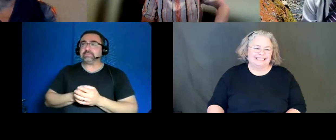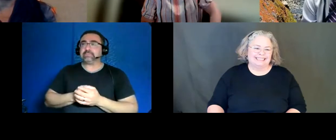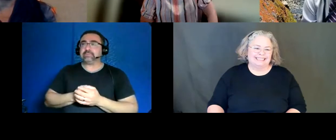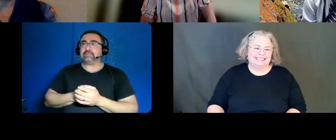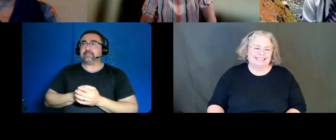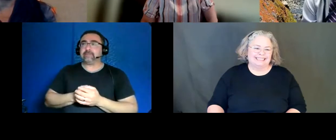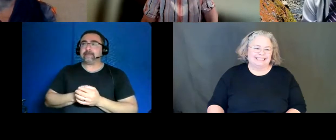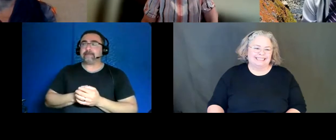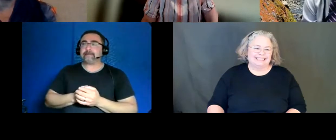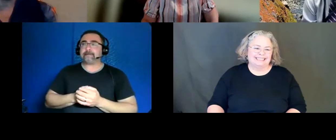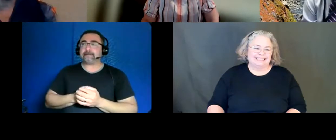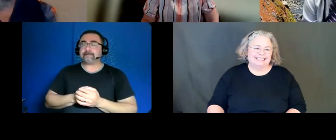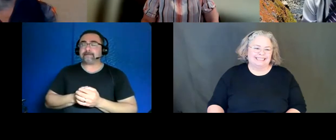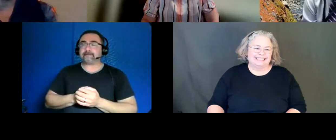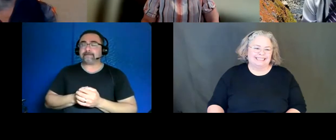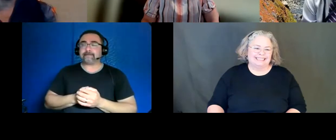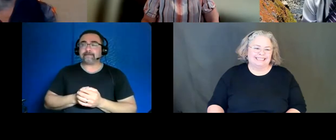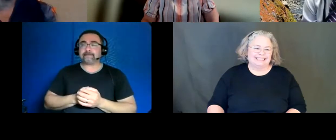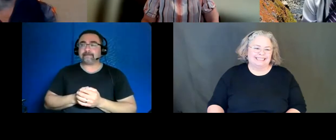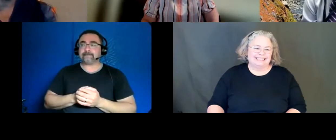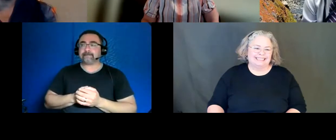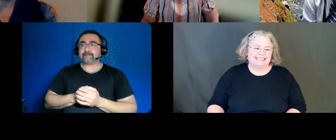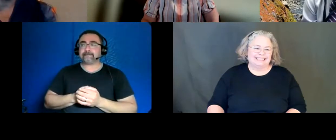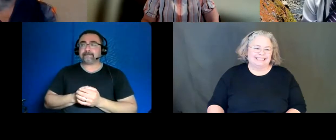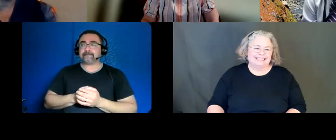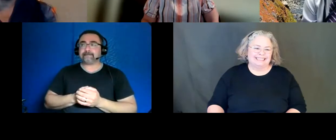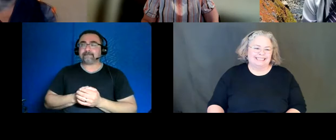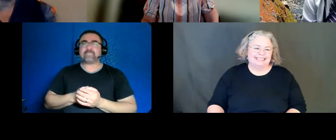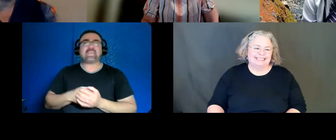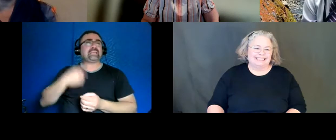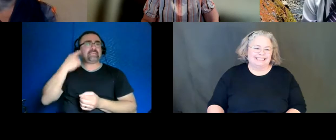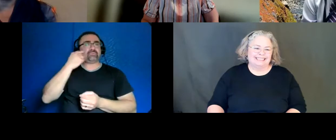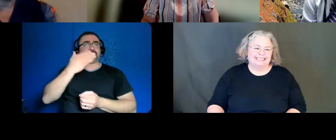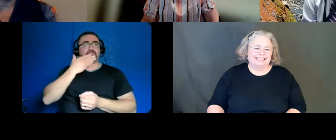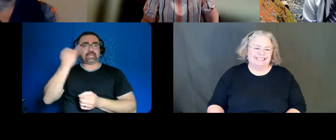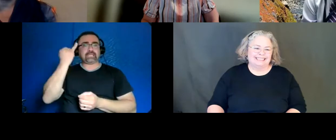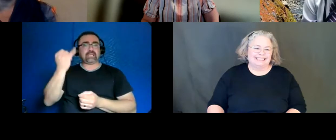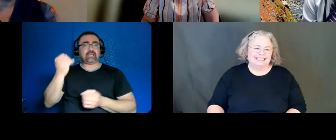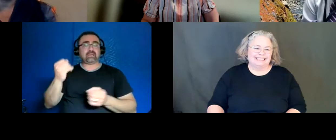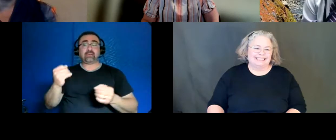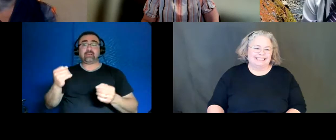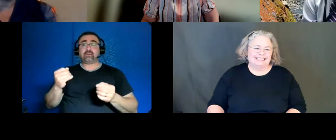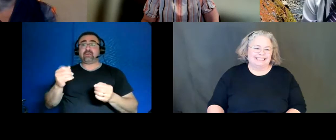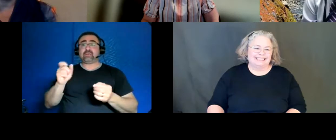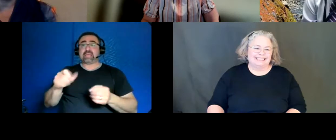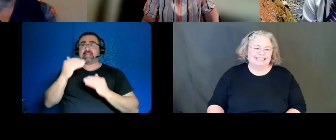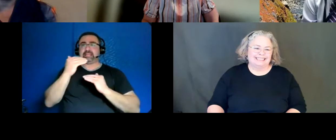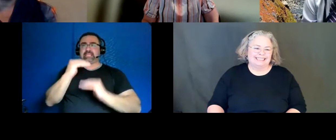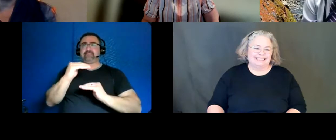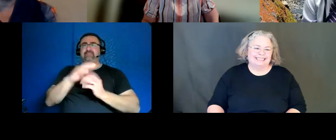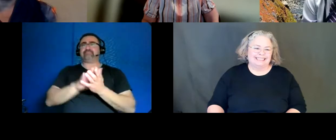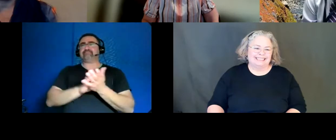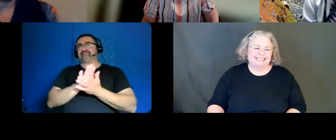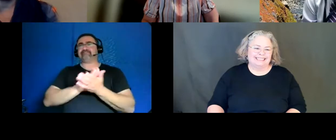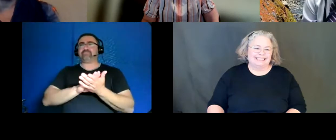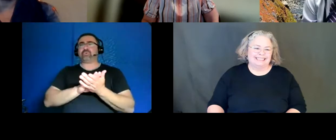I think that it is a good idea. And the capacity, you know,